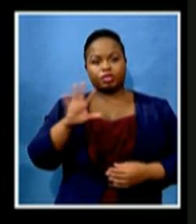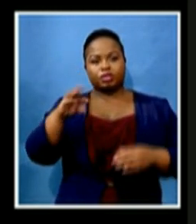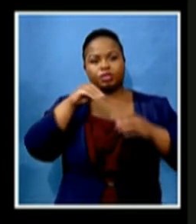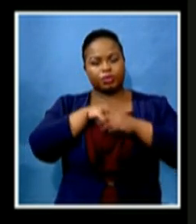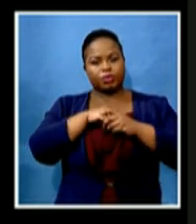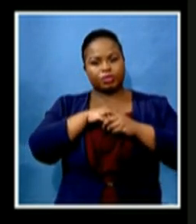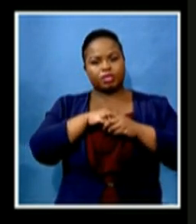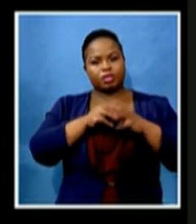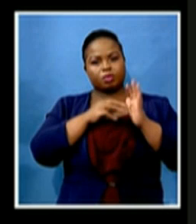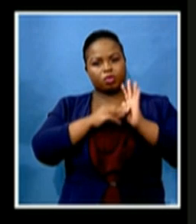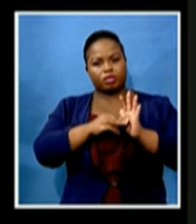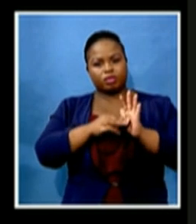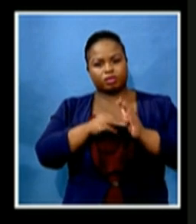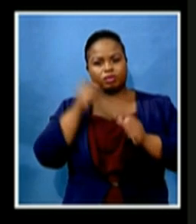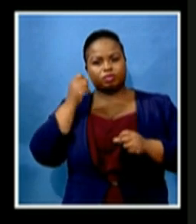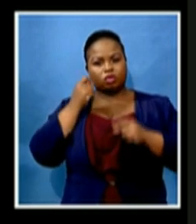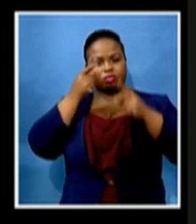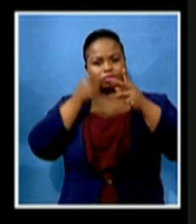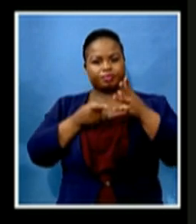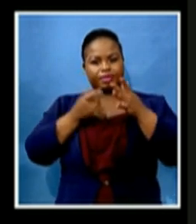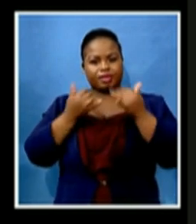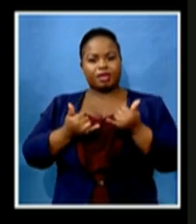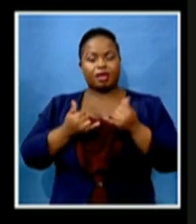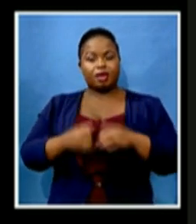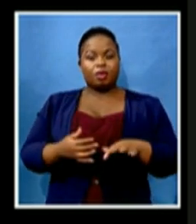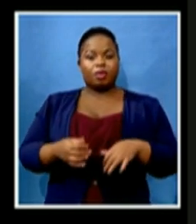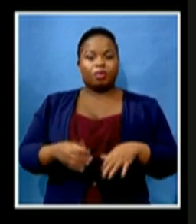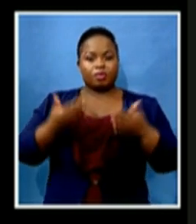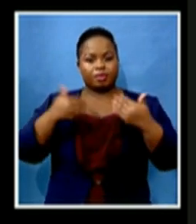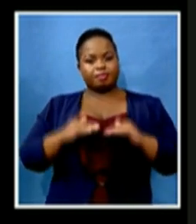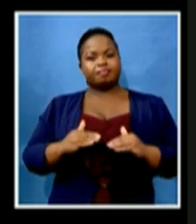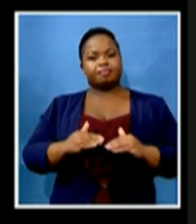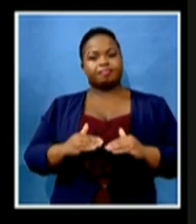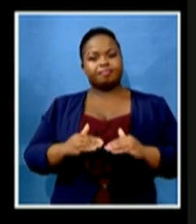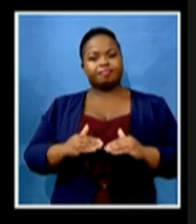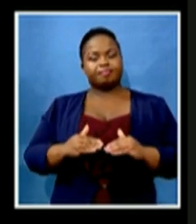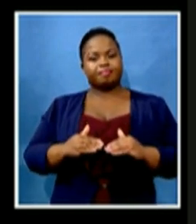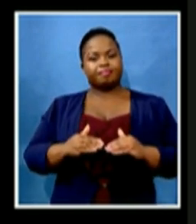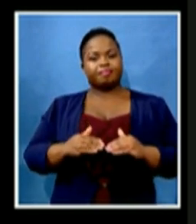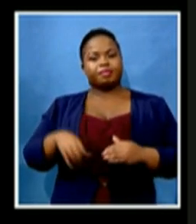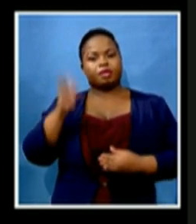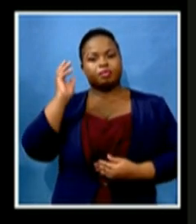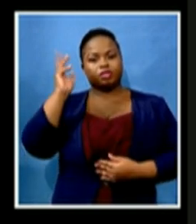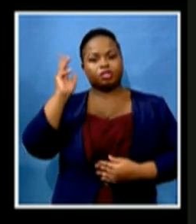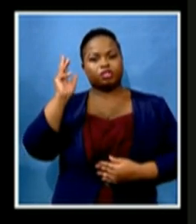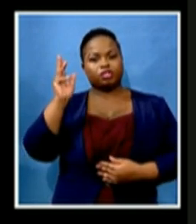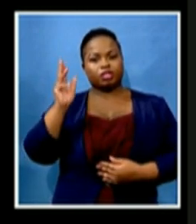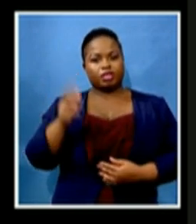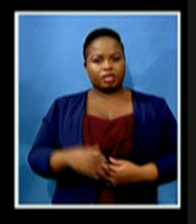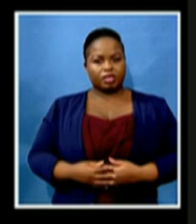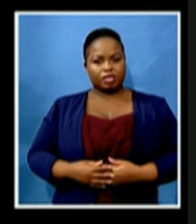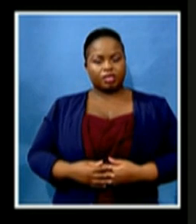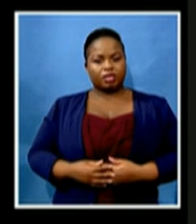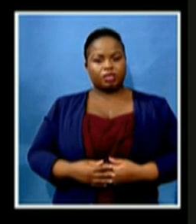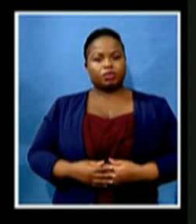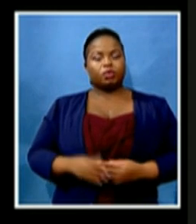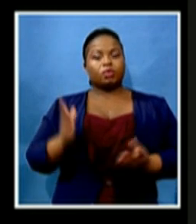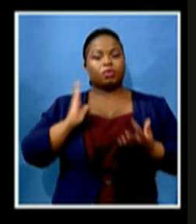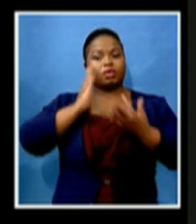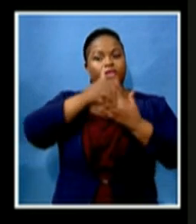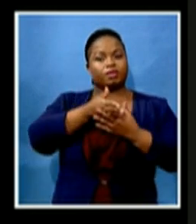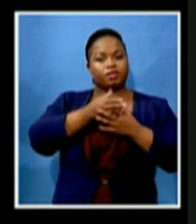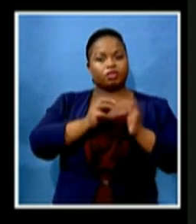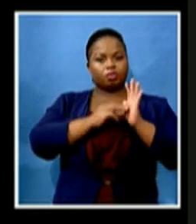If we can now go to this next set of presentations, which are intervention models. I think Alex van der Heever